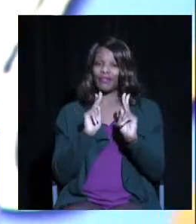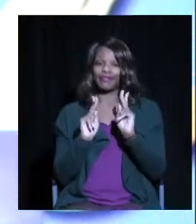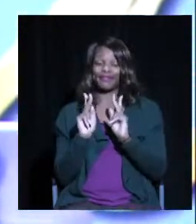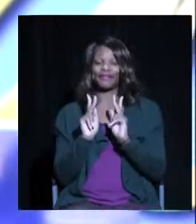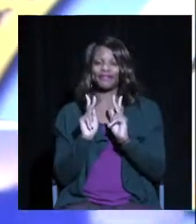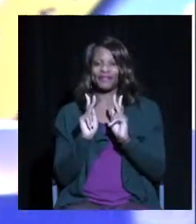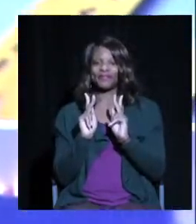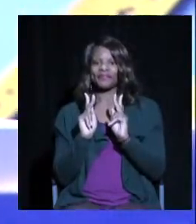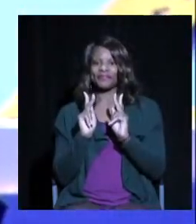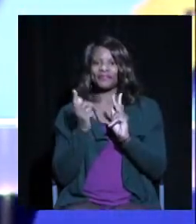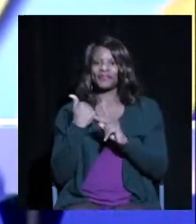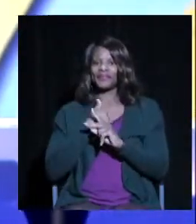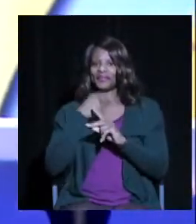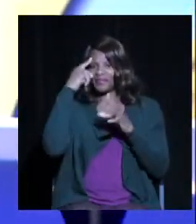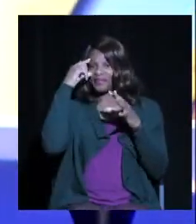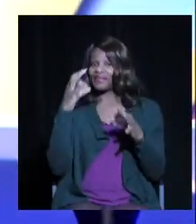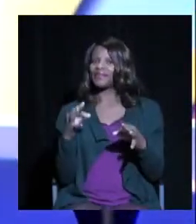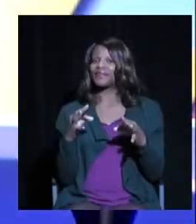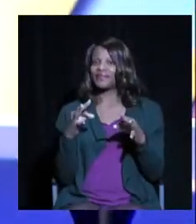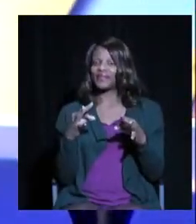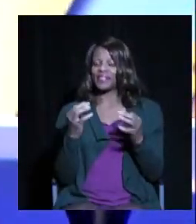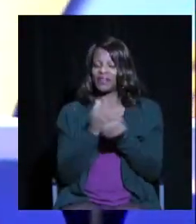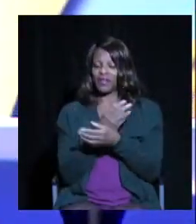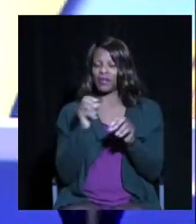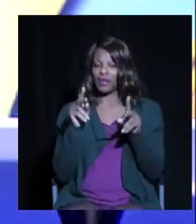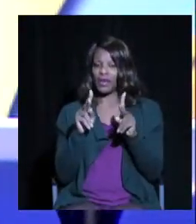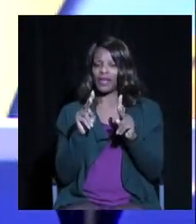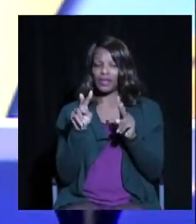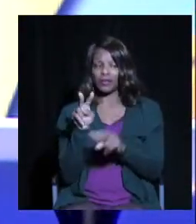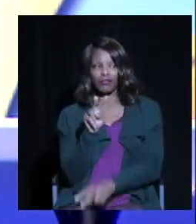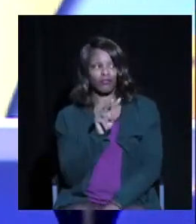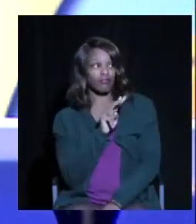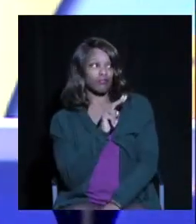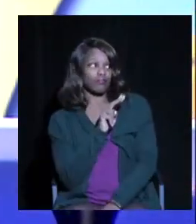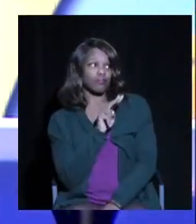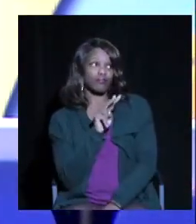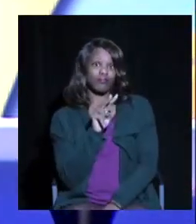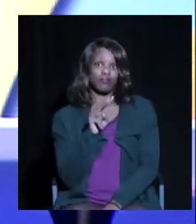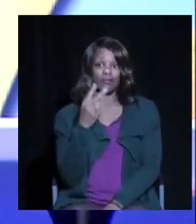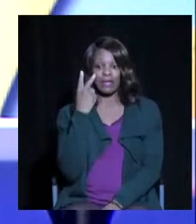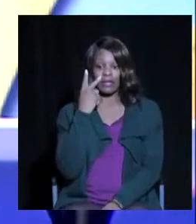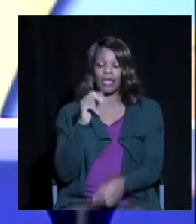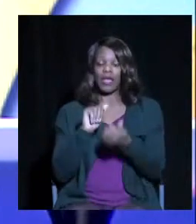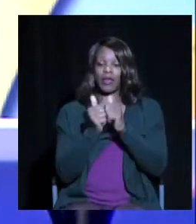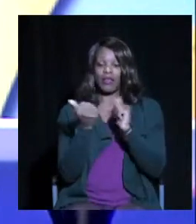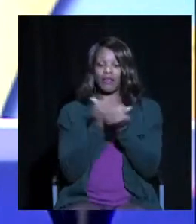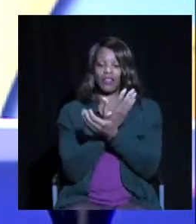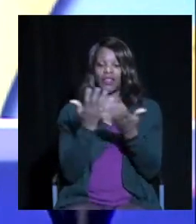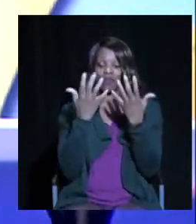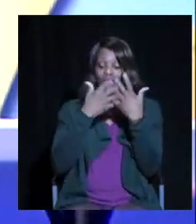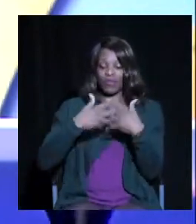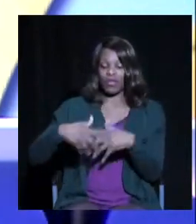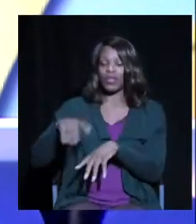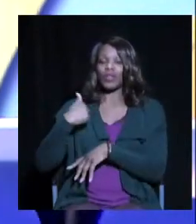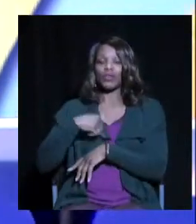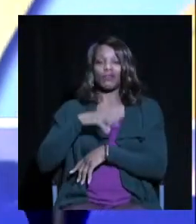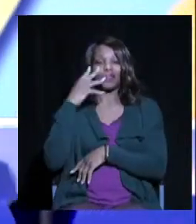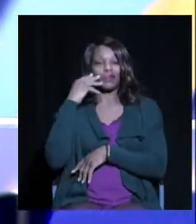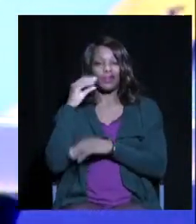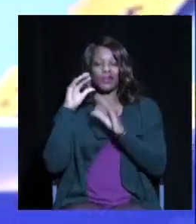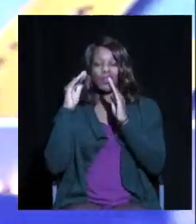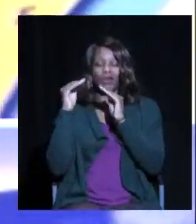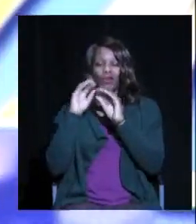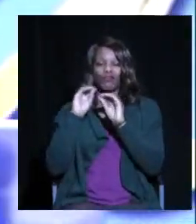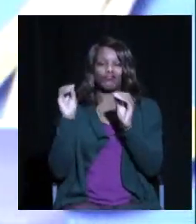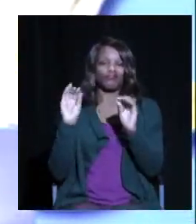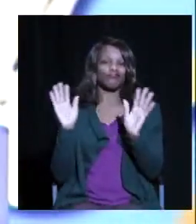And if the way that we decide if things are going to be okay is just looking around and seeing how things work out in front of us, we will be hopeless. But I just want to